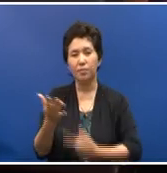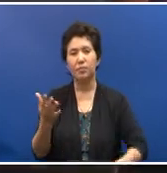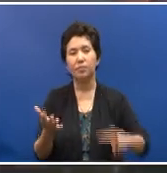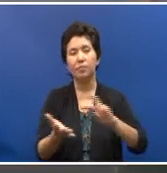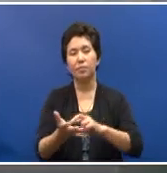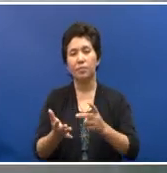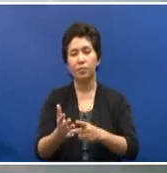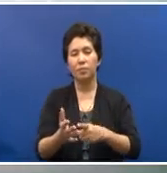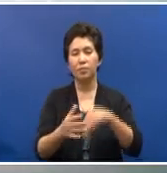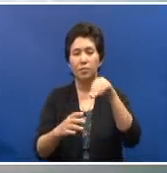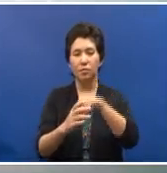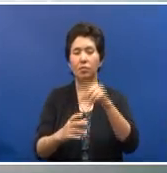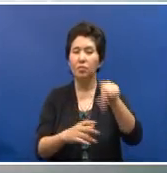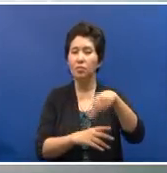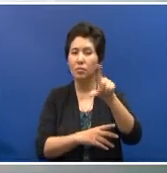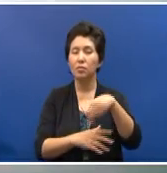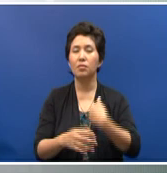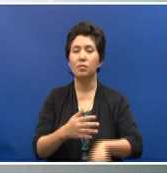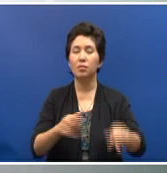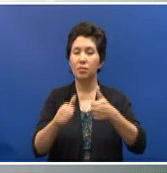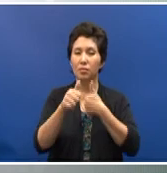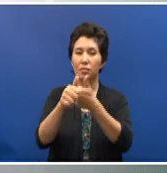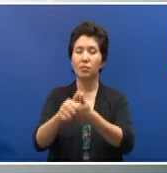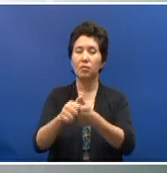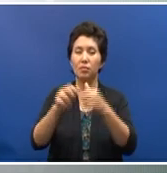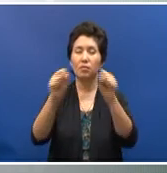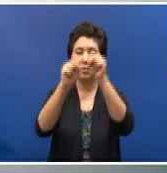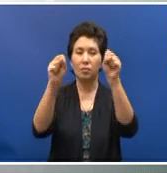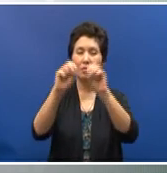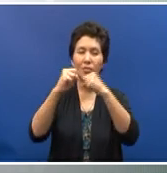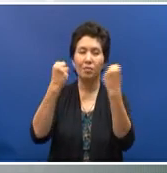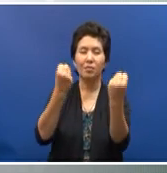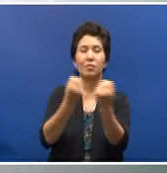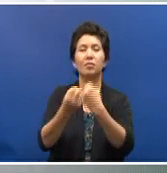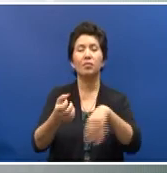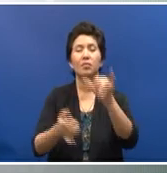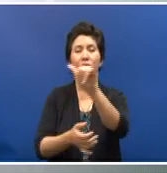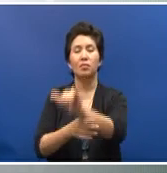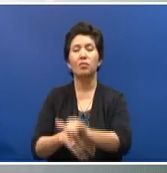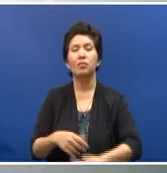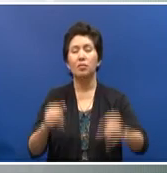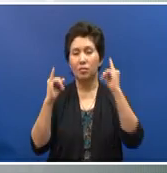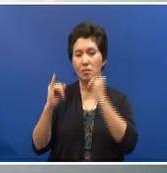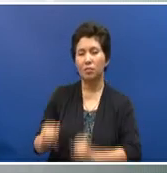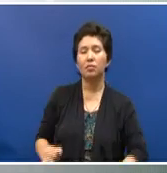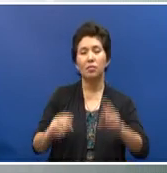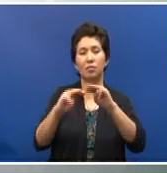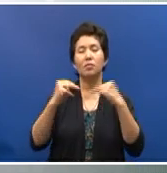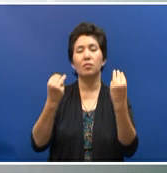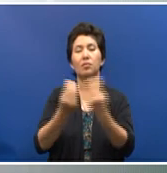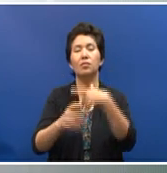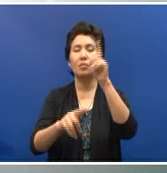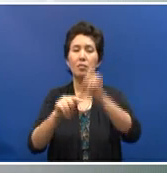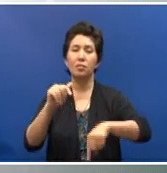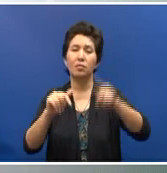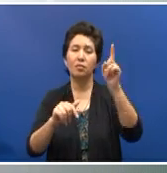as inequality here is referring to a situation in which individuals in a society do not